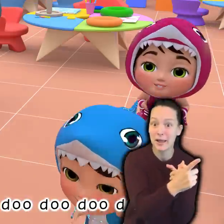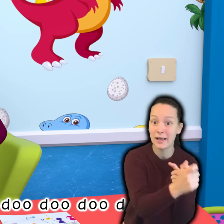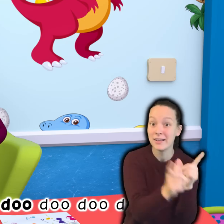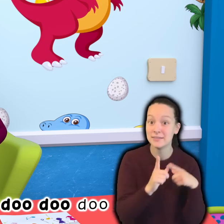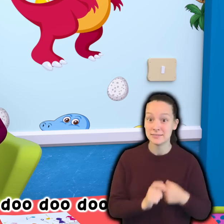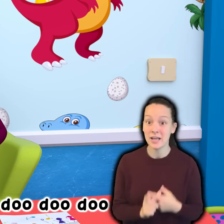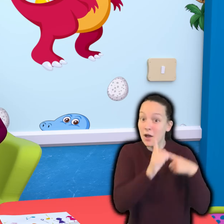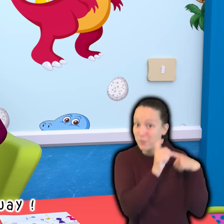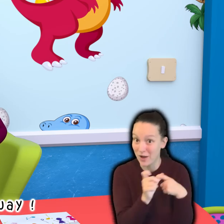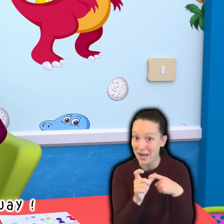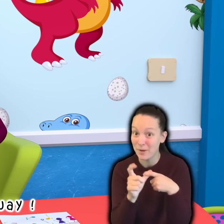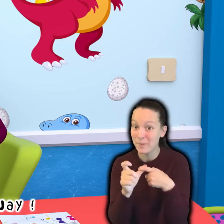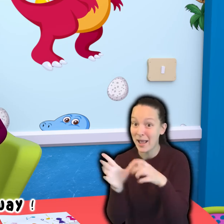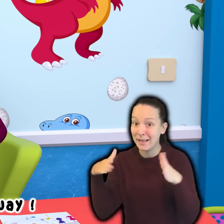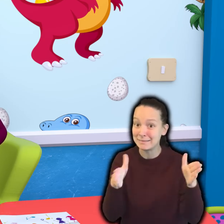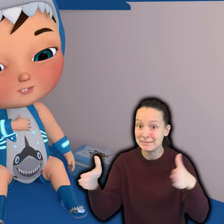run away